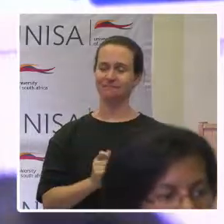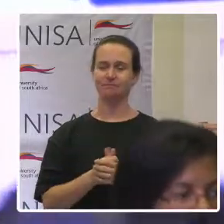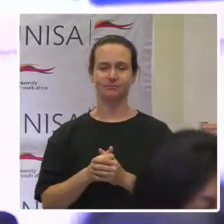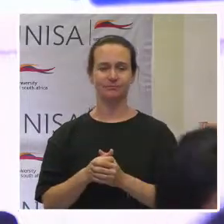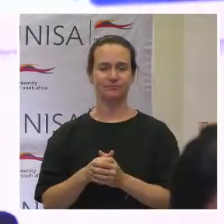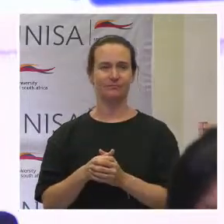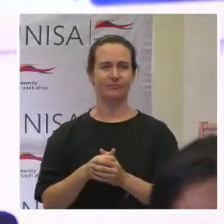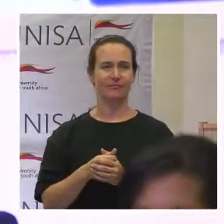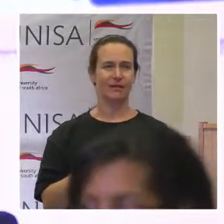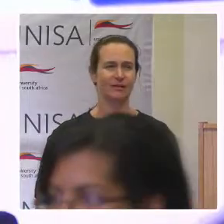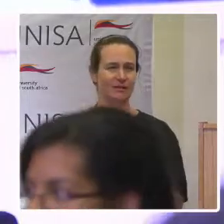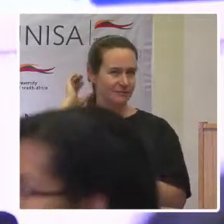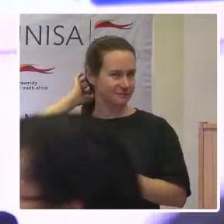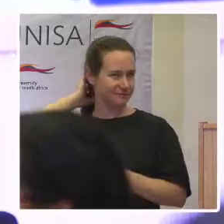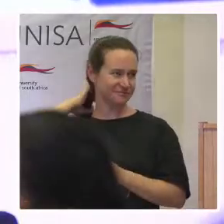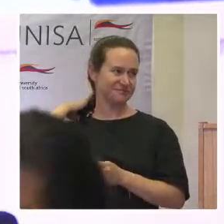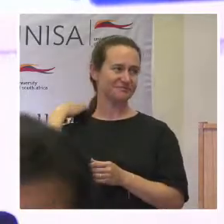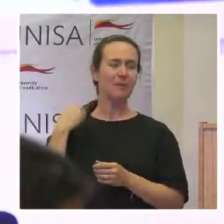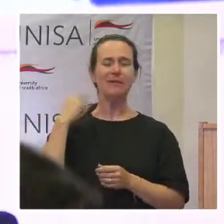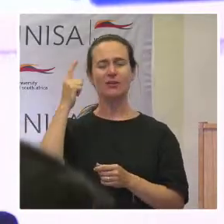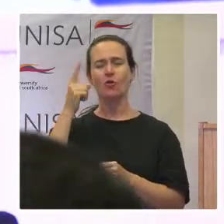the graveyard shift.